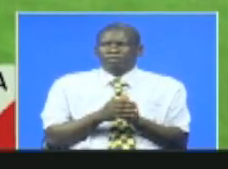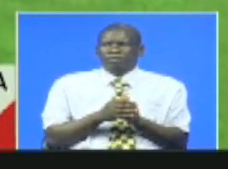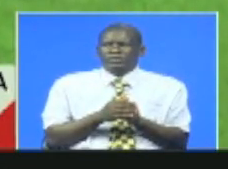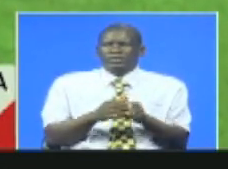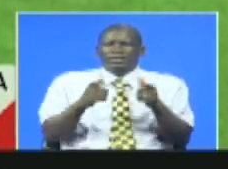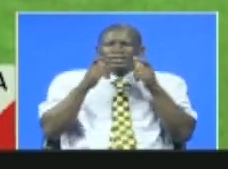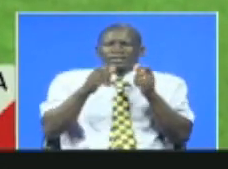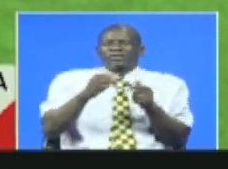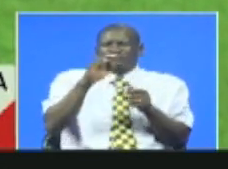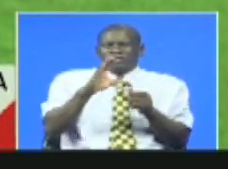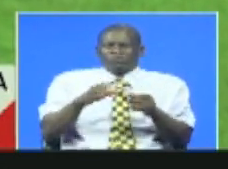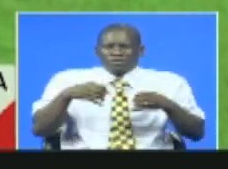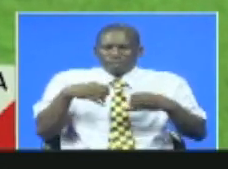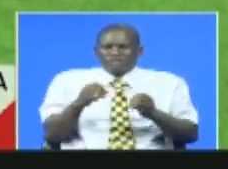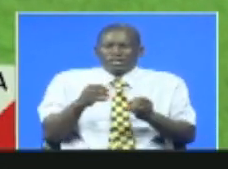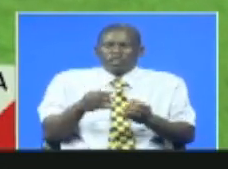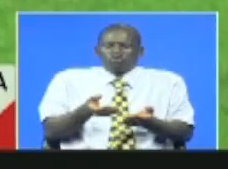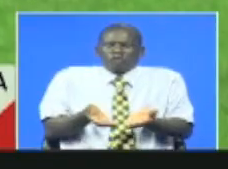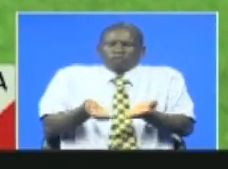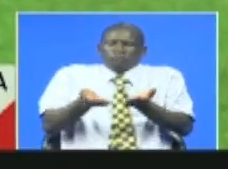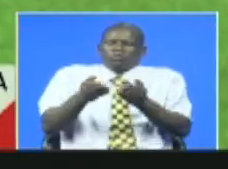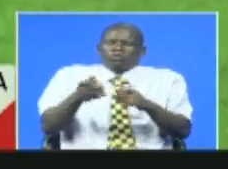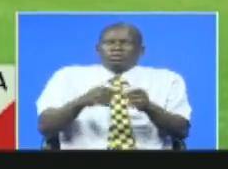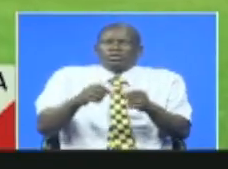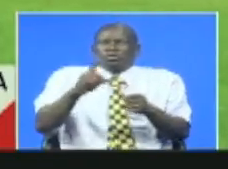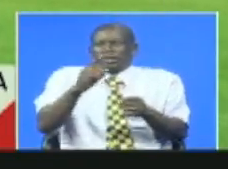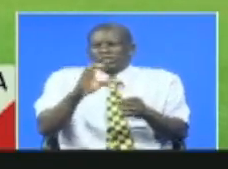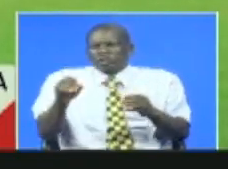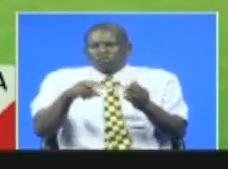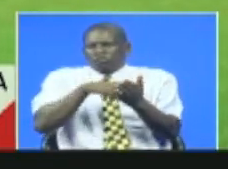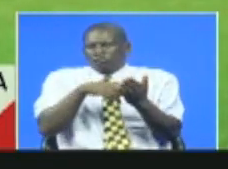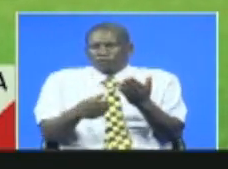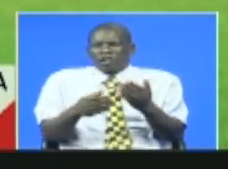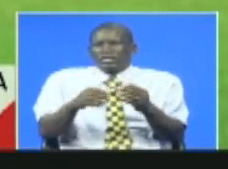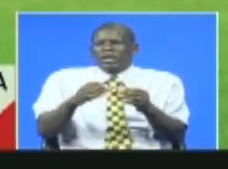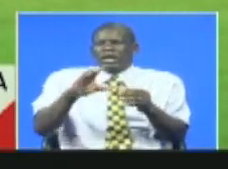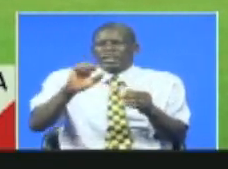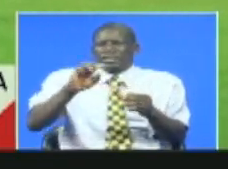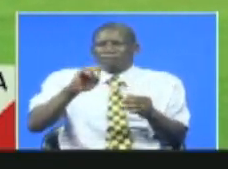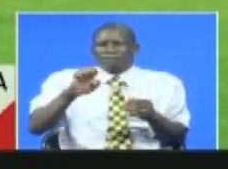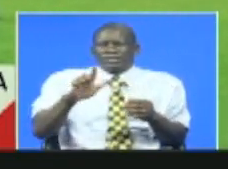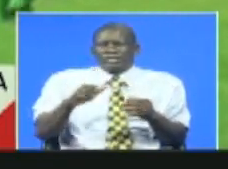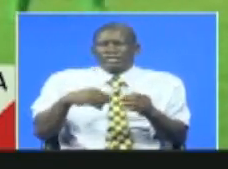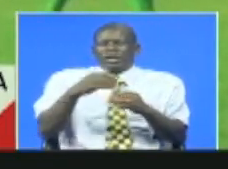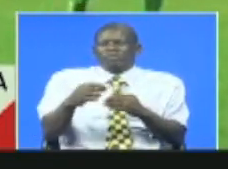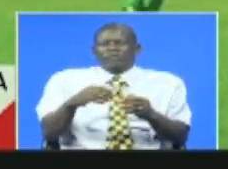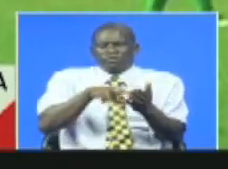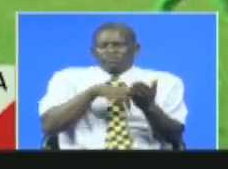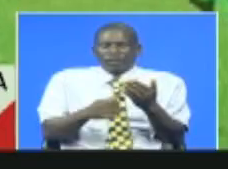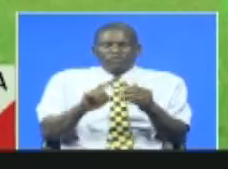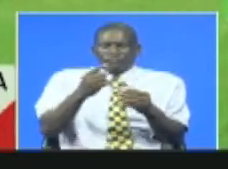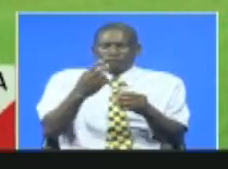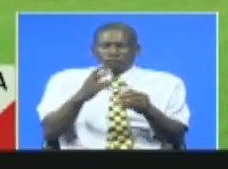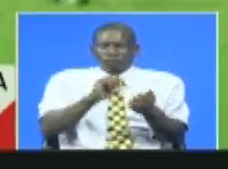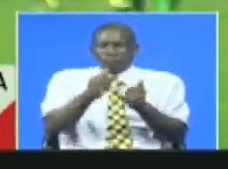Tusker FC will be looking to build on a 1-0 win over Chemelil Sugar on Sunday after back-to-back losses in the first two rounds of the league. The win saw Tusker move